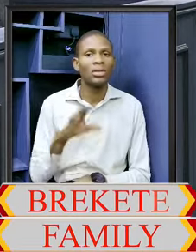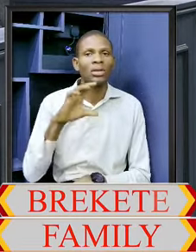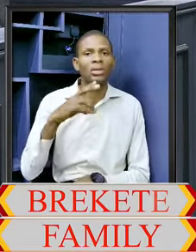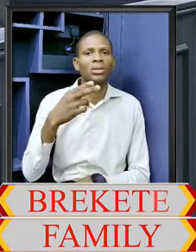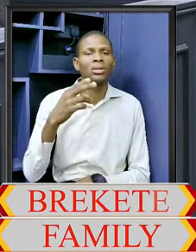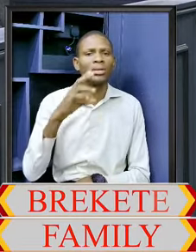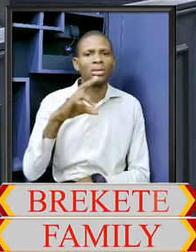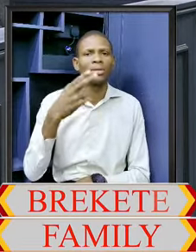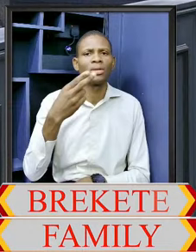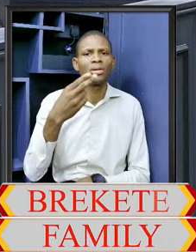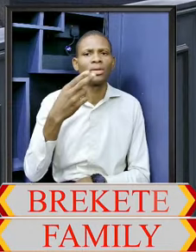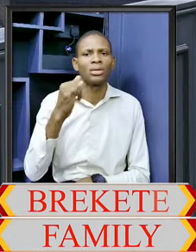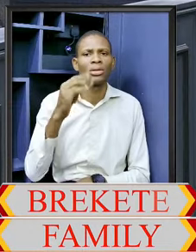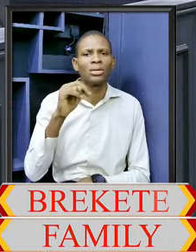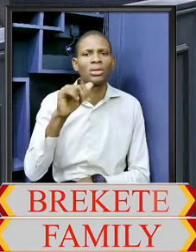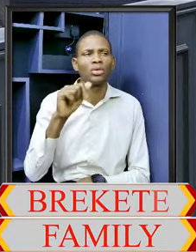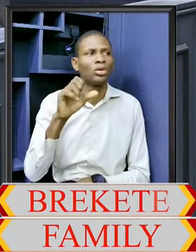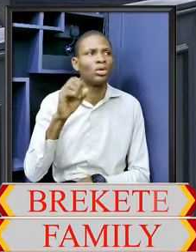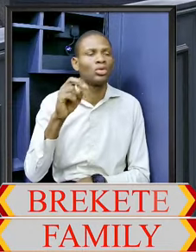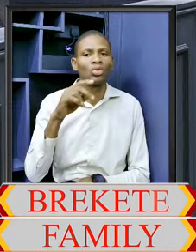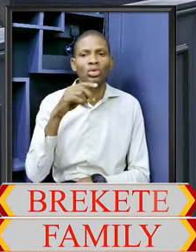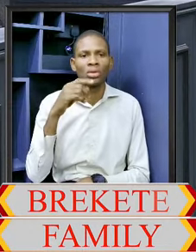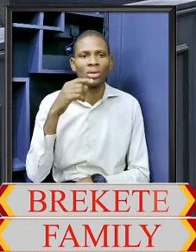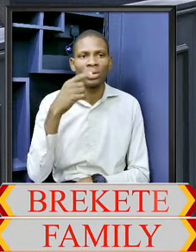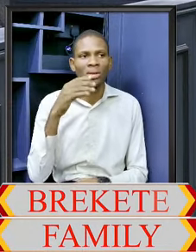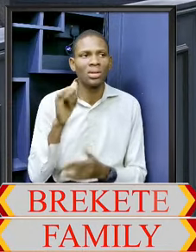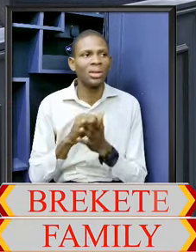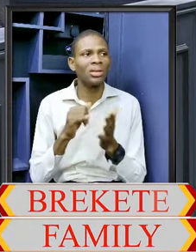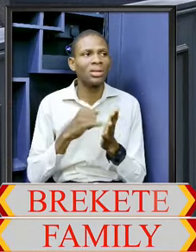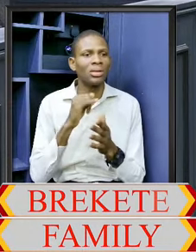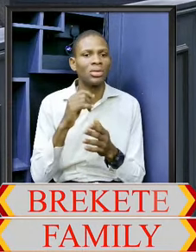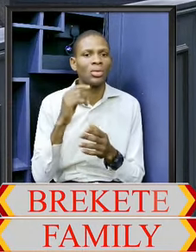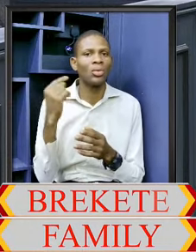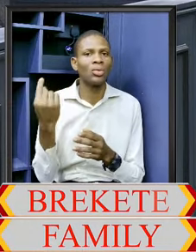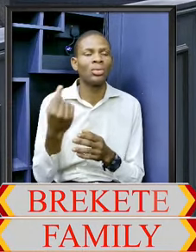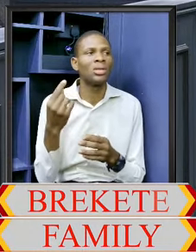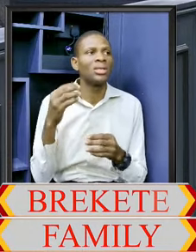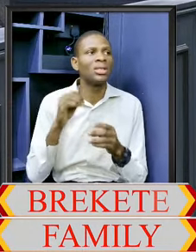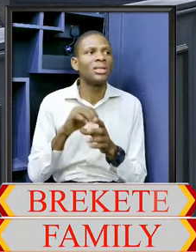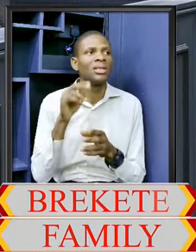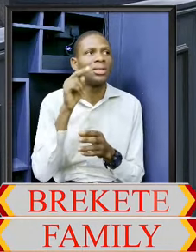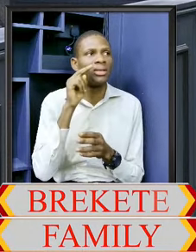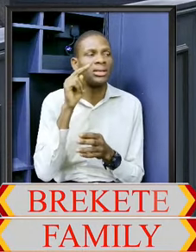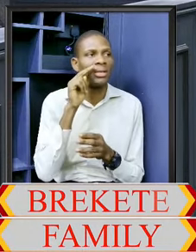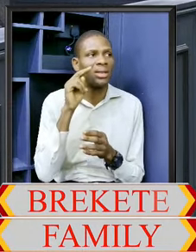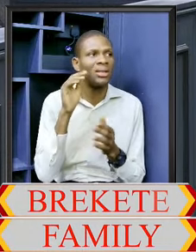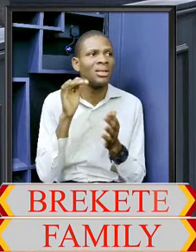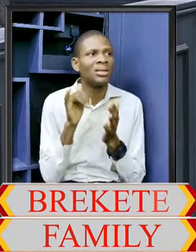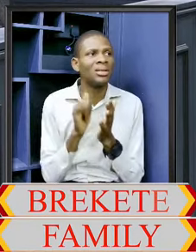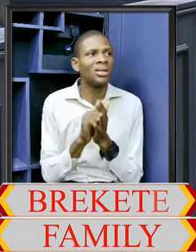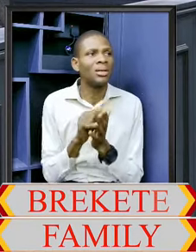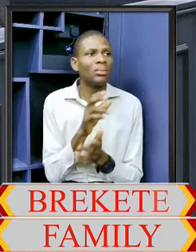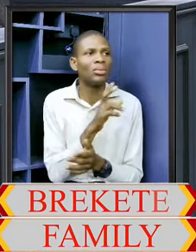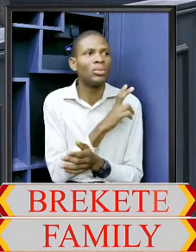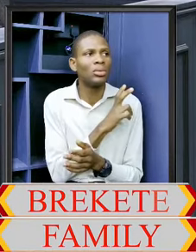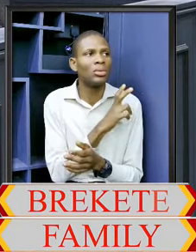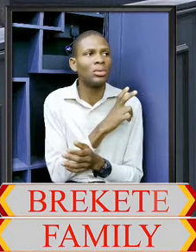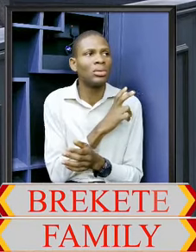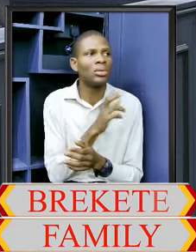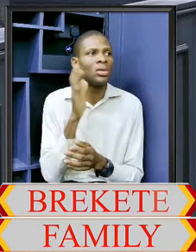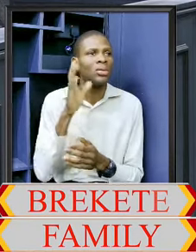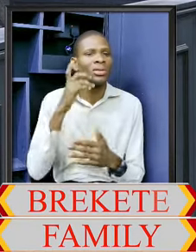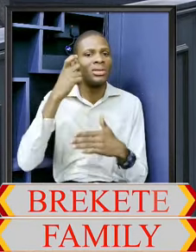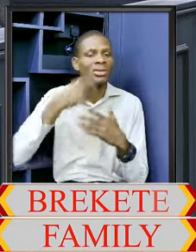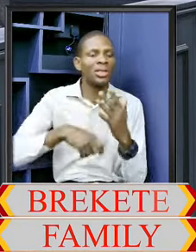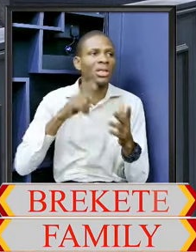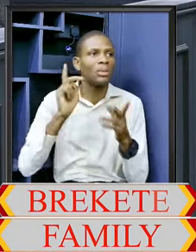Chinonso Mokoma for YouTube. He said it is only in Nigeria that police will